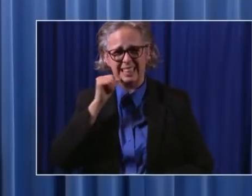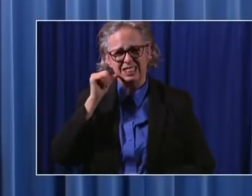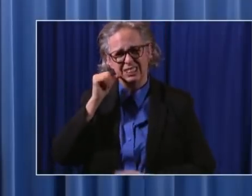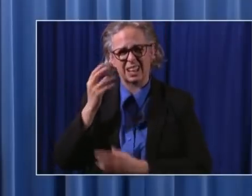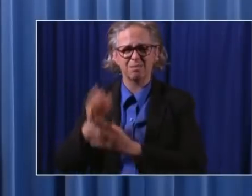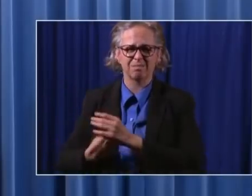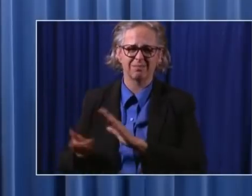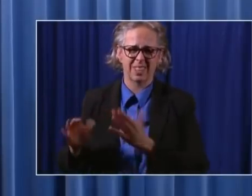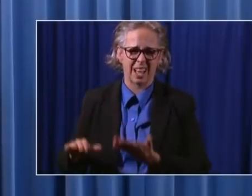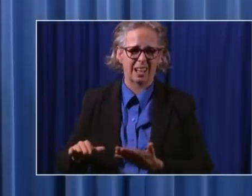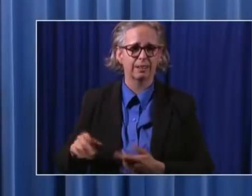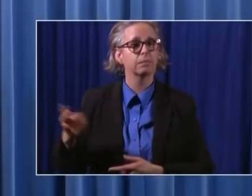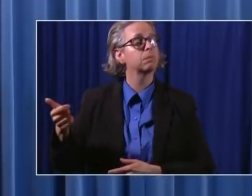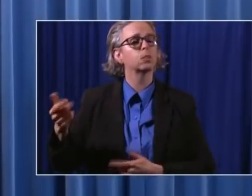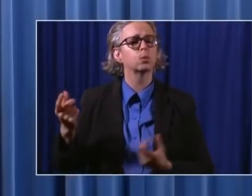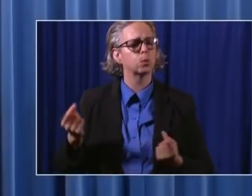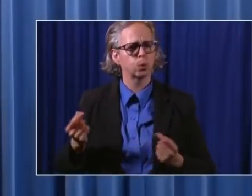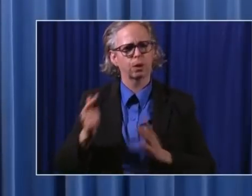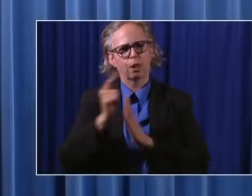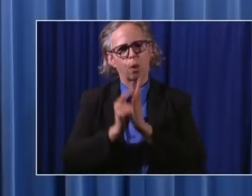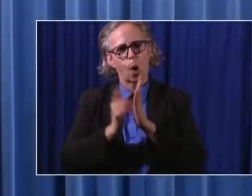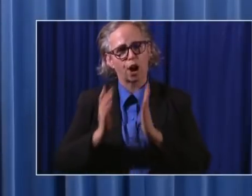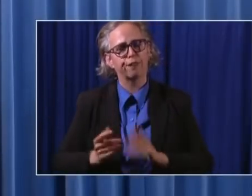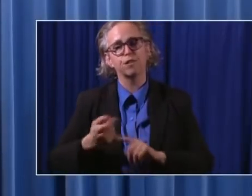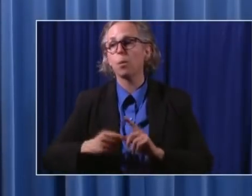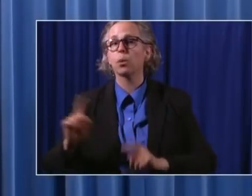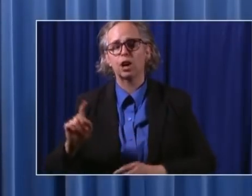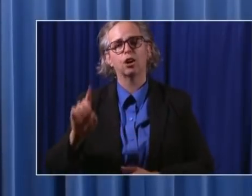with Flanagan, Lieberman, Hoffman, and Swaim.